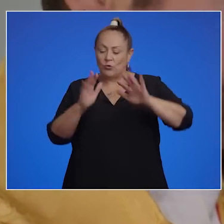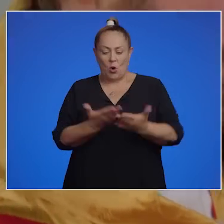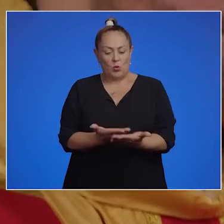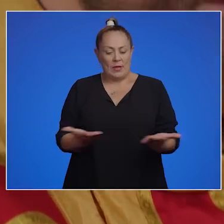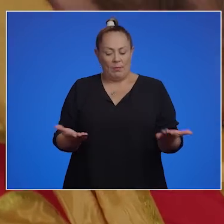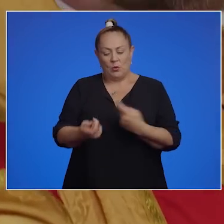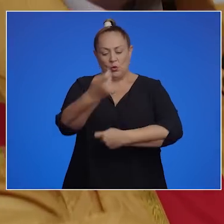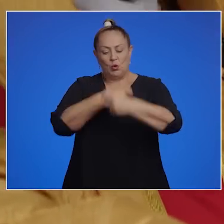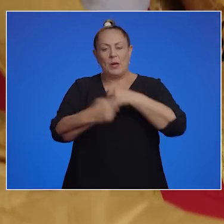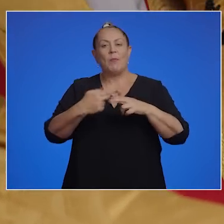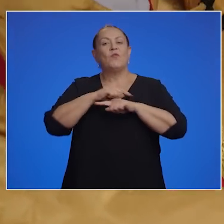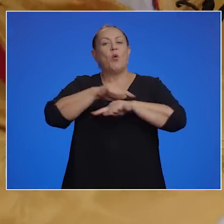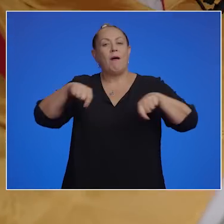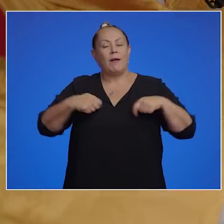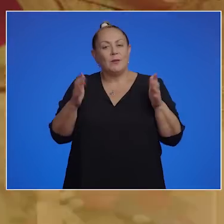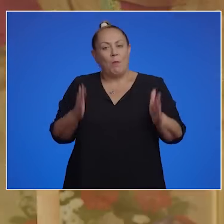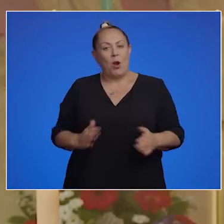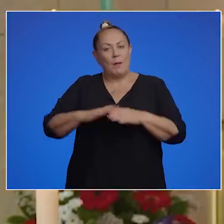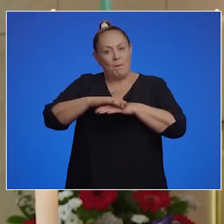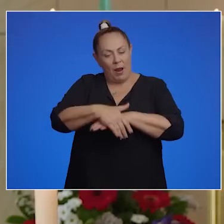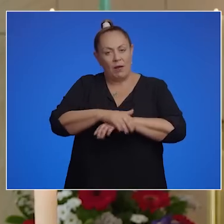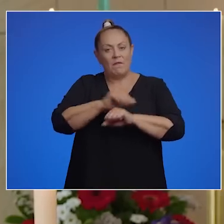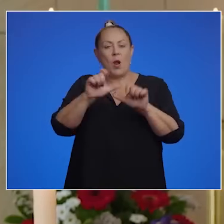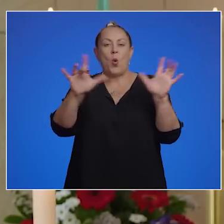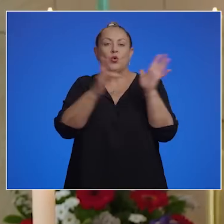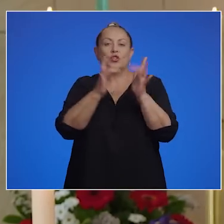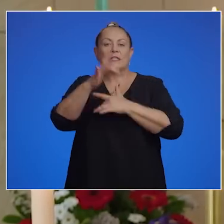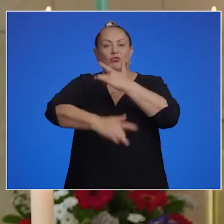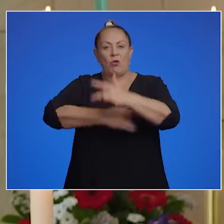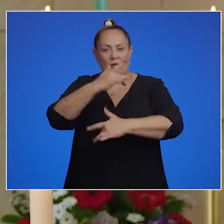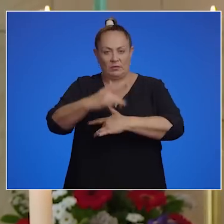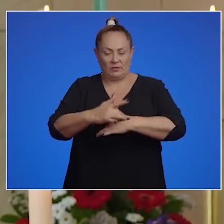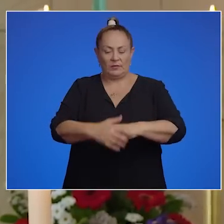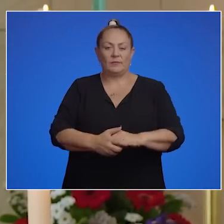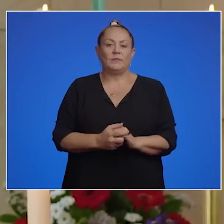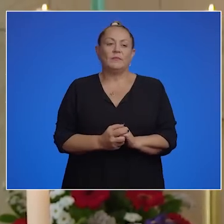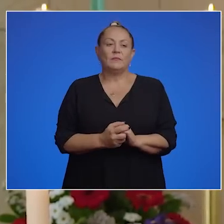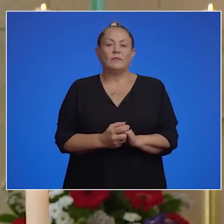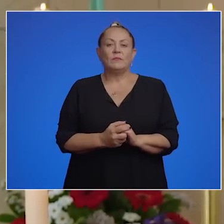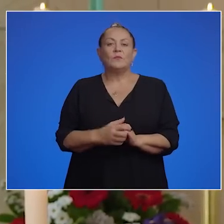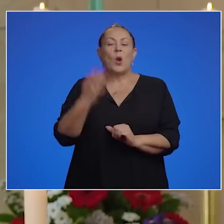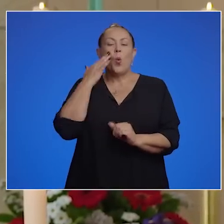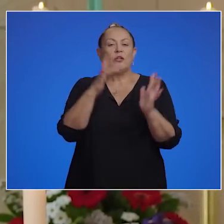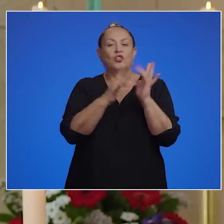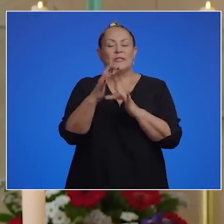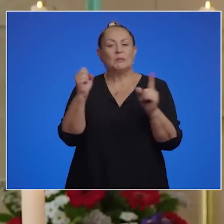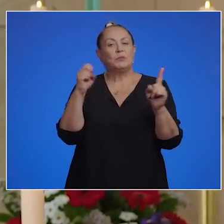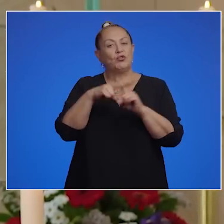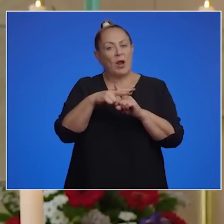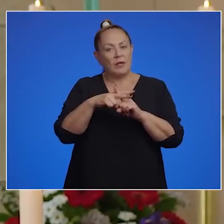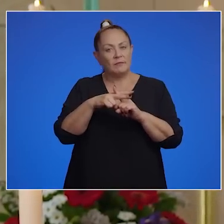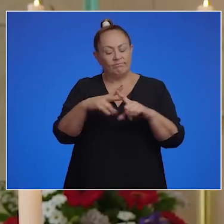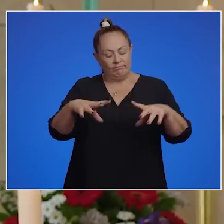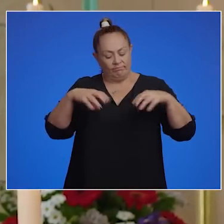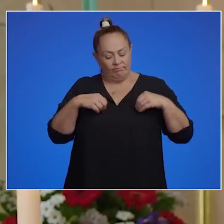the dewfall, so that they may become for us the body and blood of our Lord Jesus Christ. At the time he was